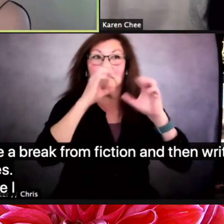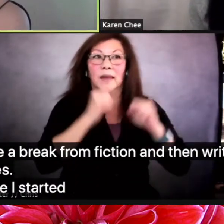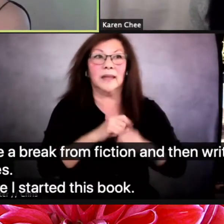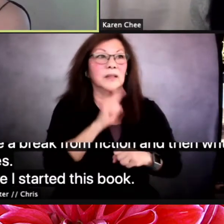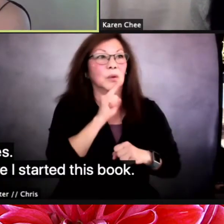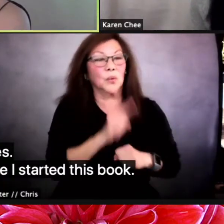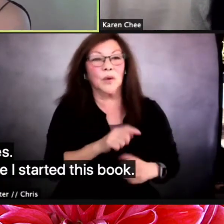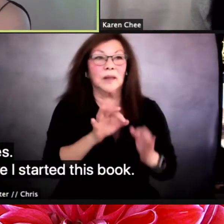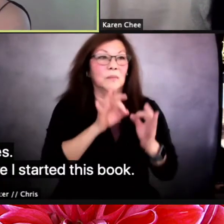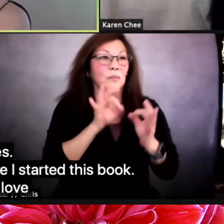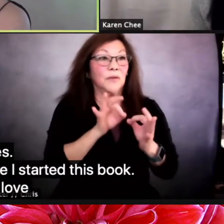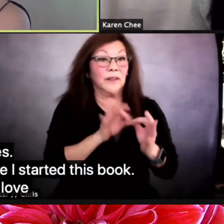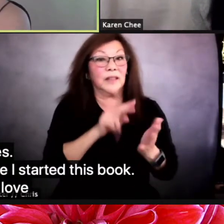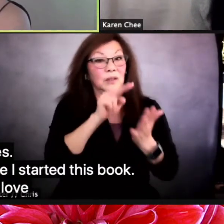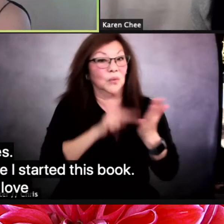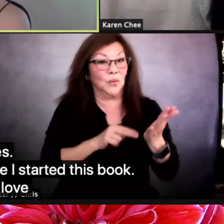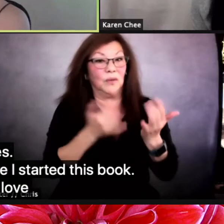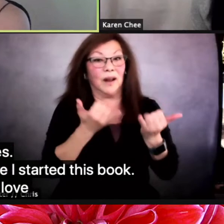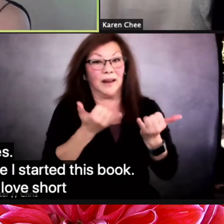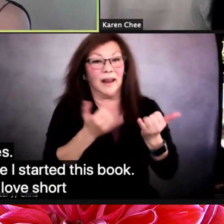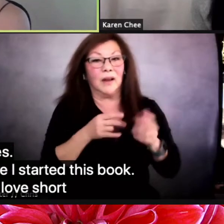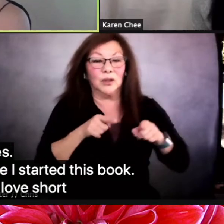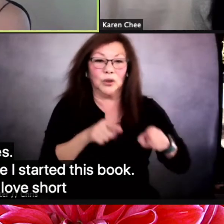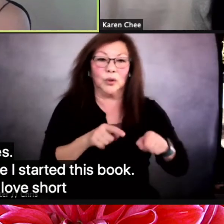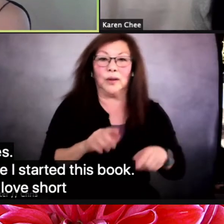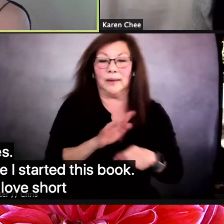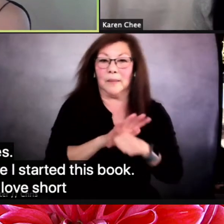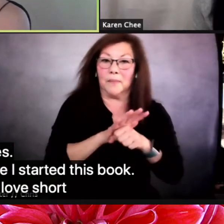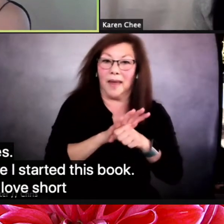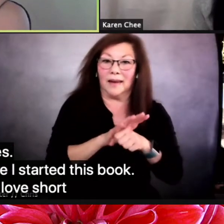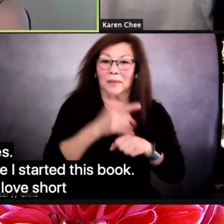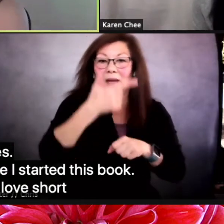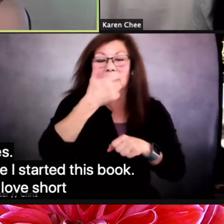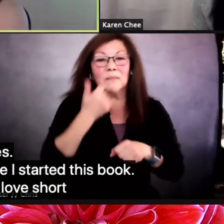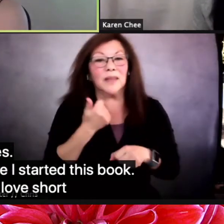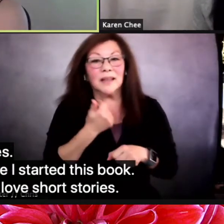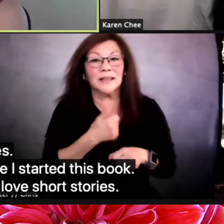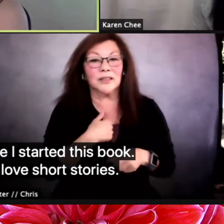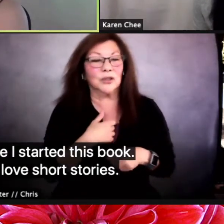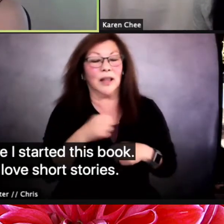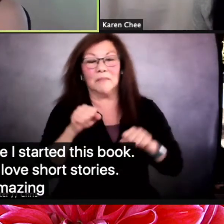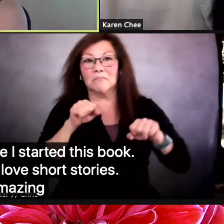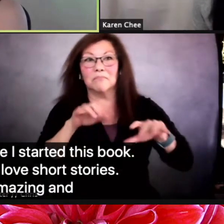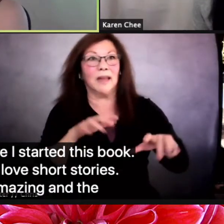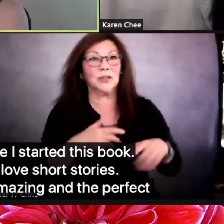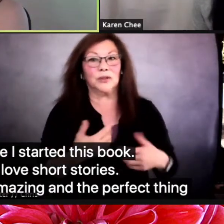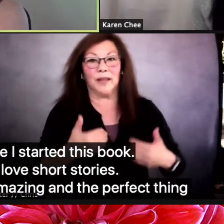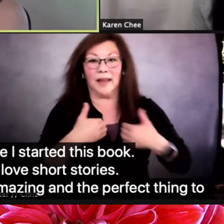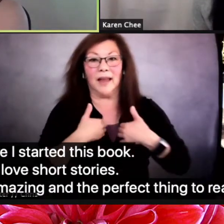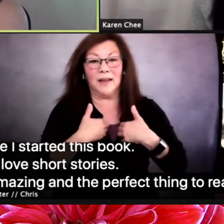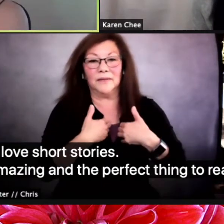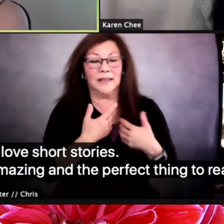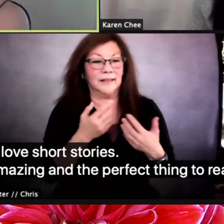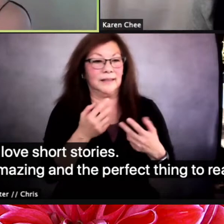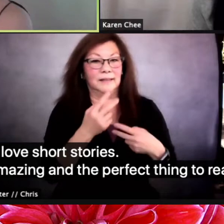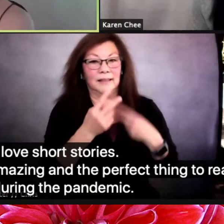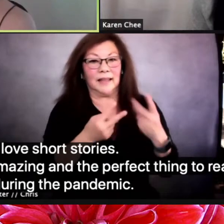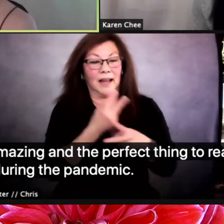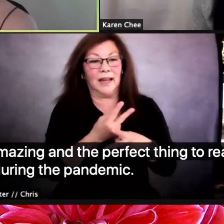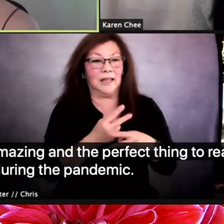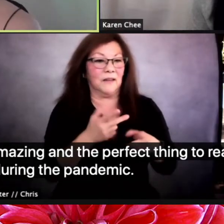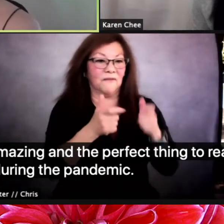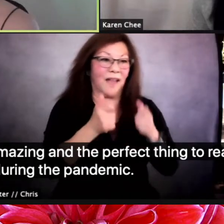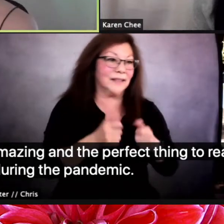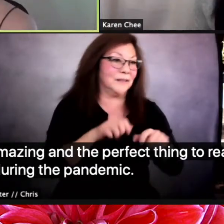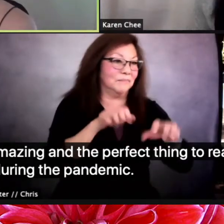the perfect thing to read right now during the pandemic because they're just like magical. They have these like this kind of like fast